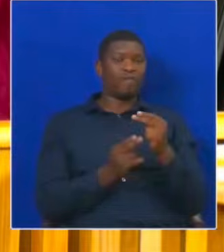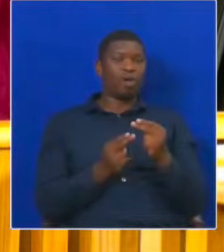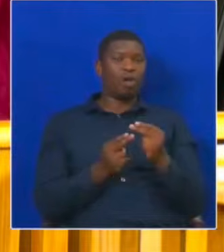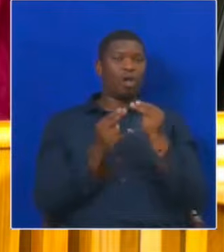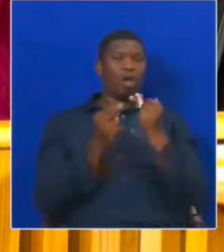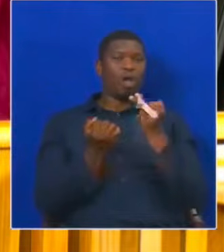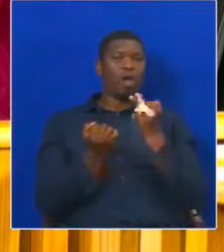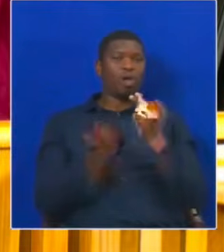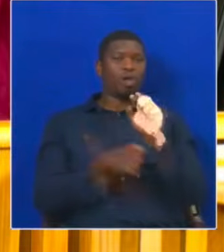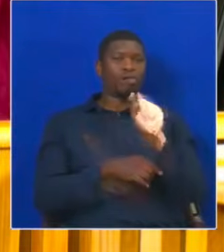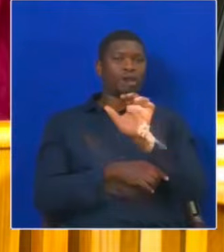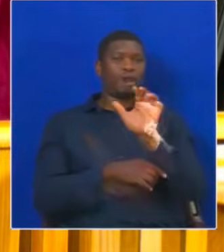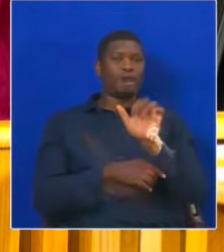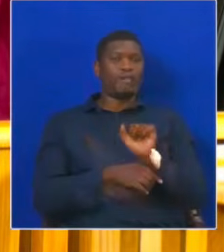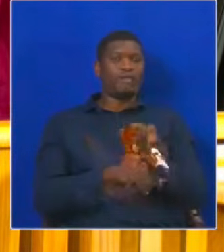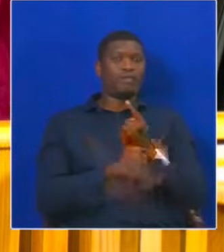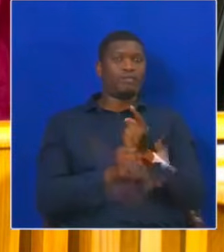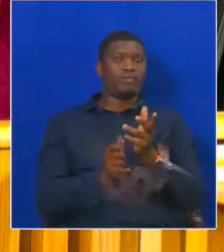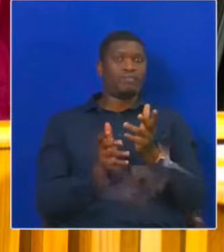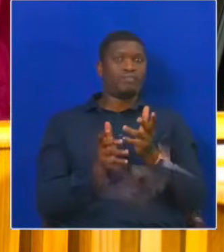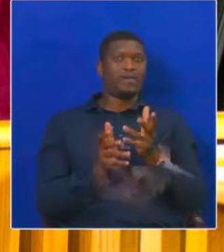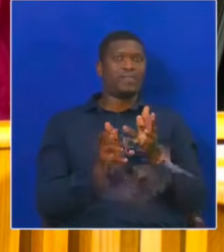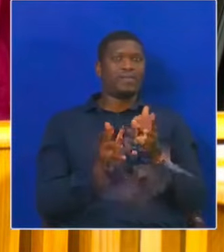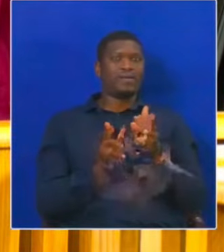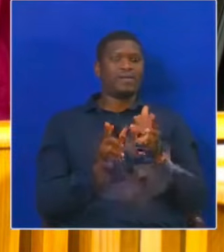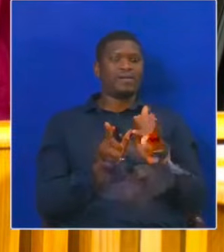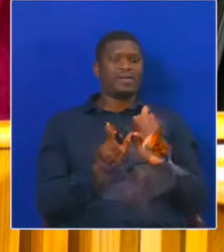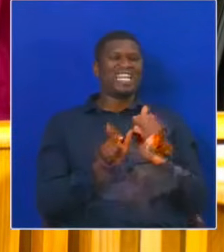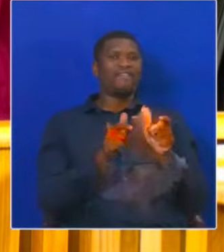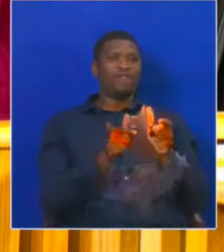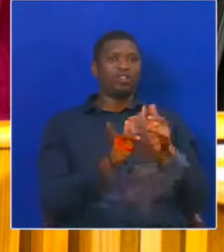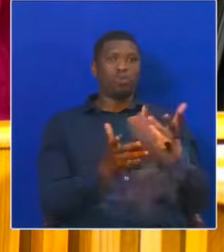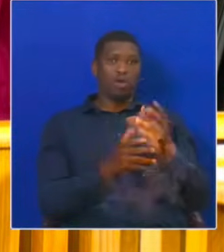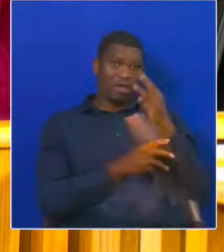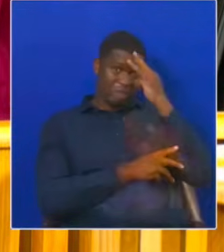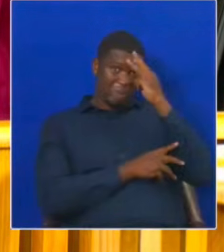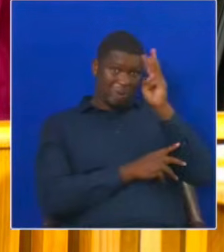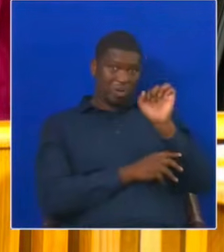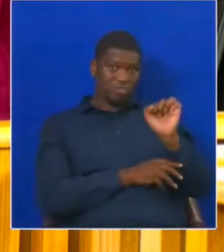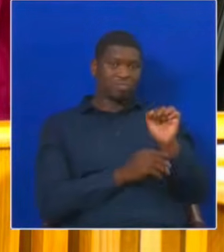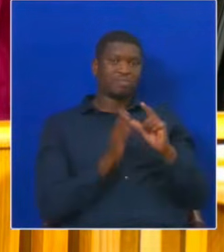Gauteng Division, Pretoria, is dated.